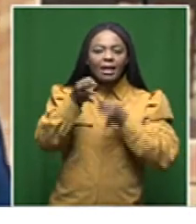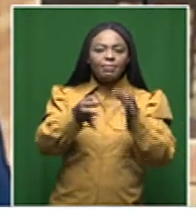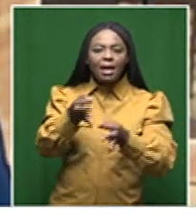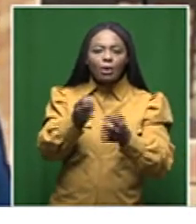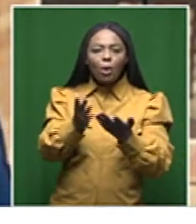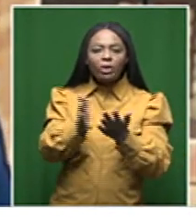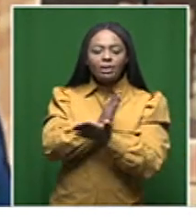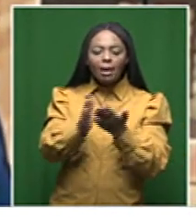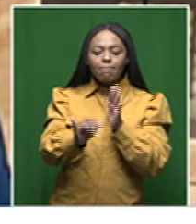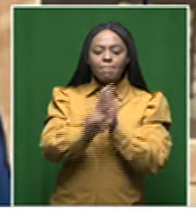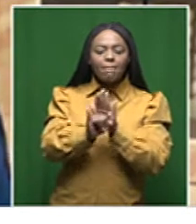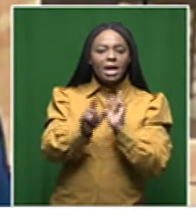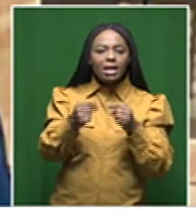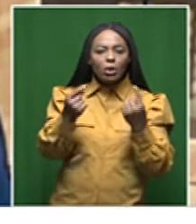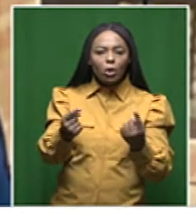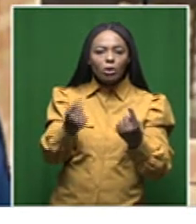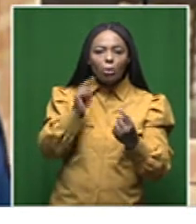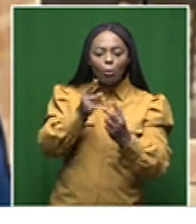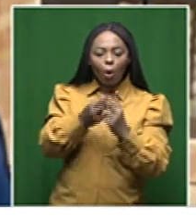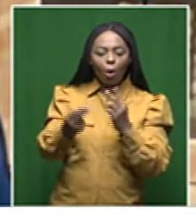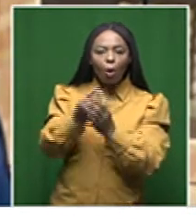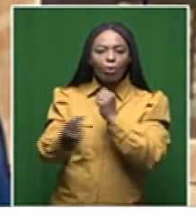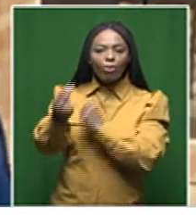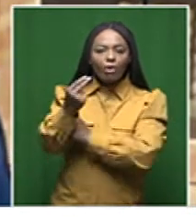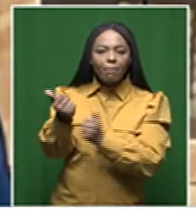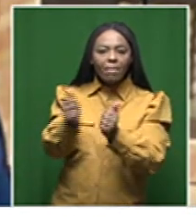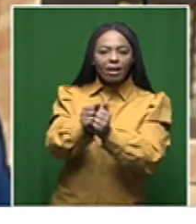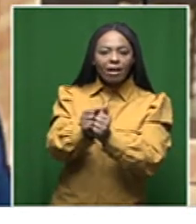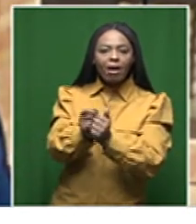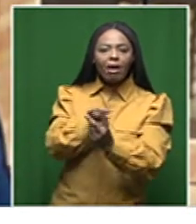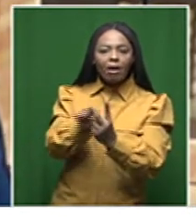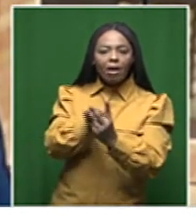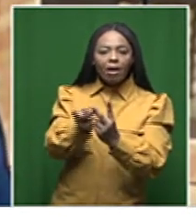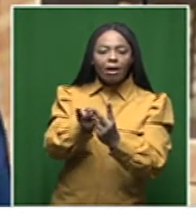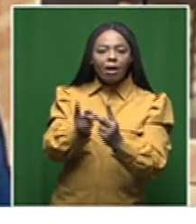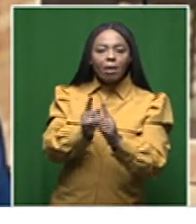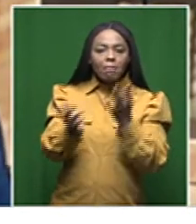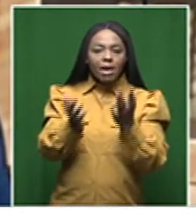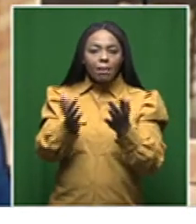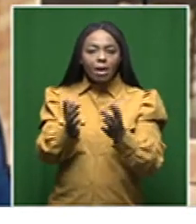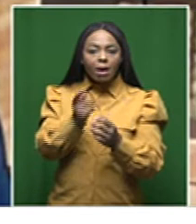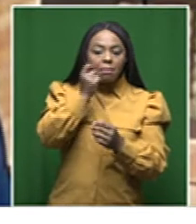why these people can conceive. And unfortunately, where there's a combination of a male